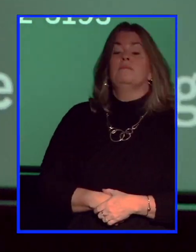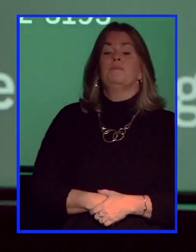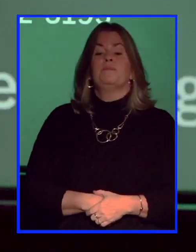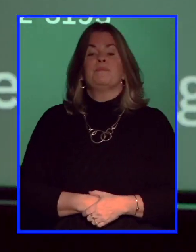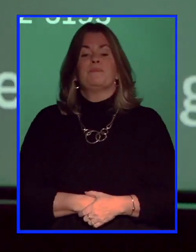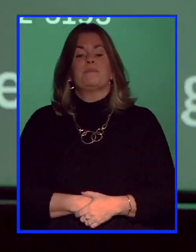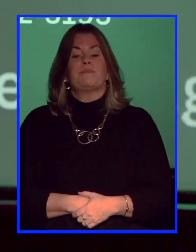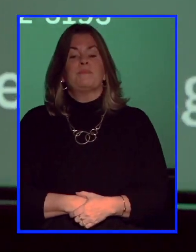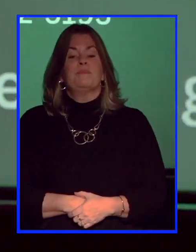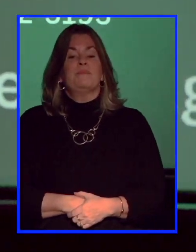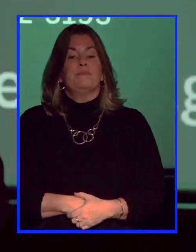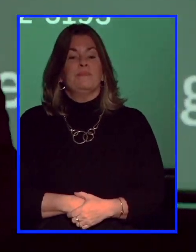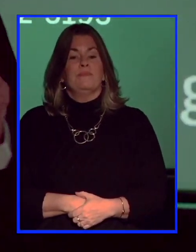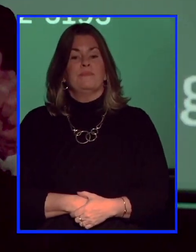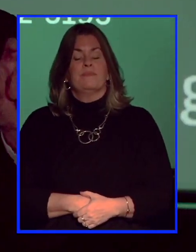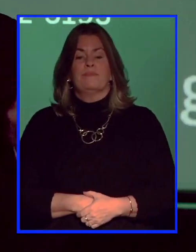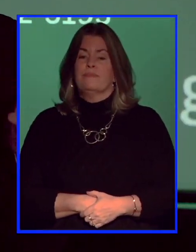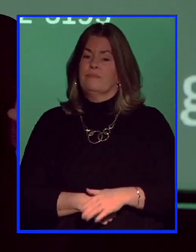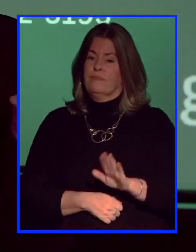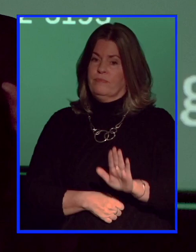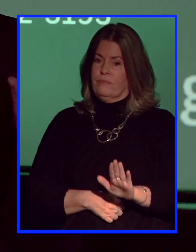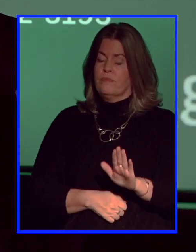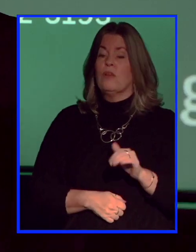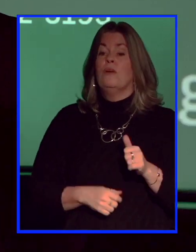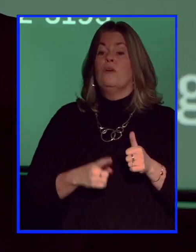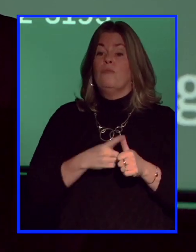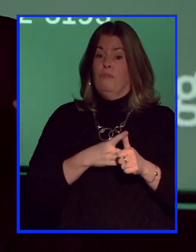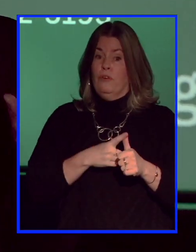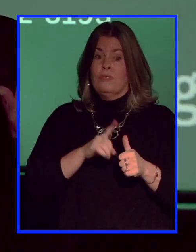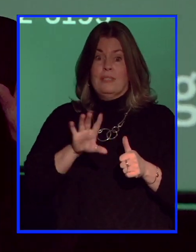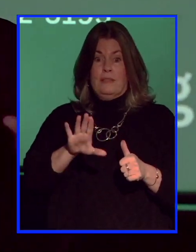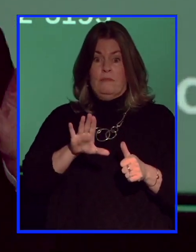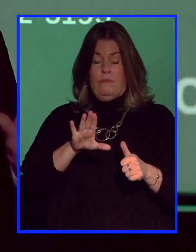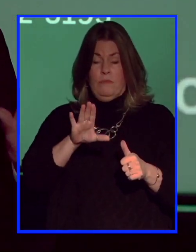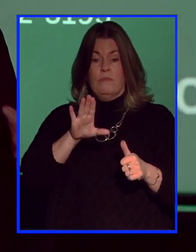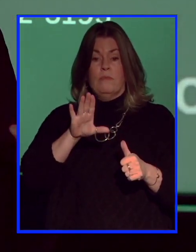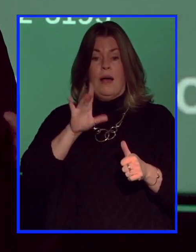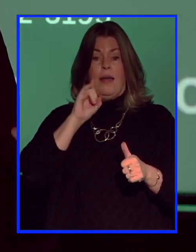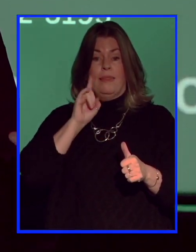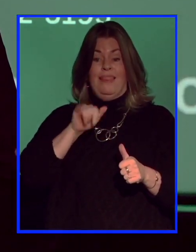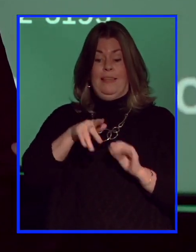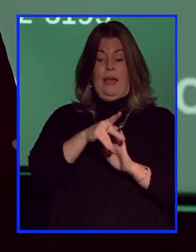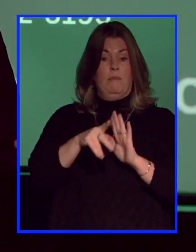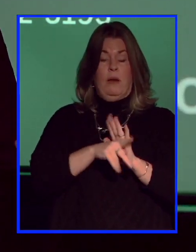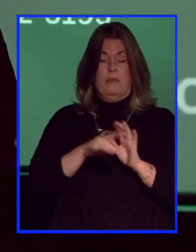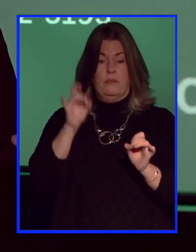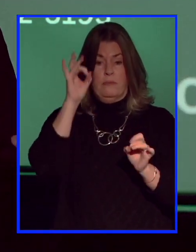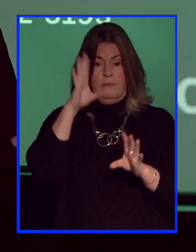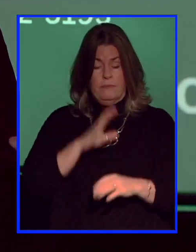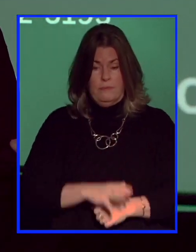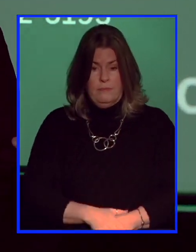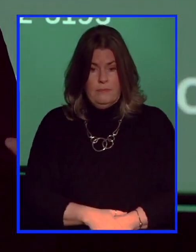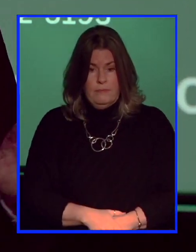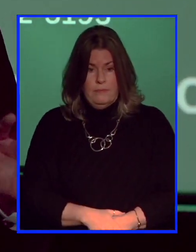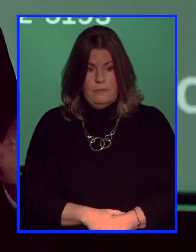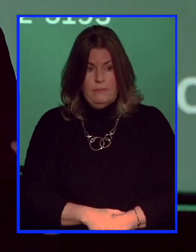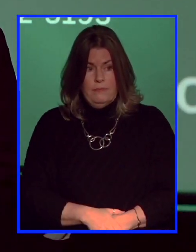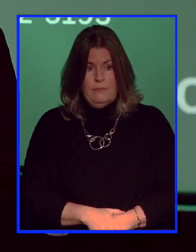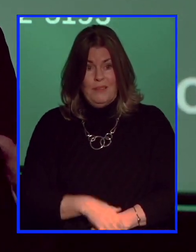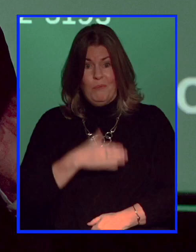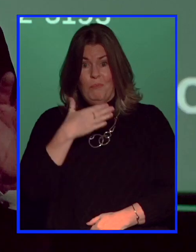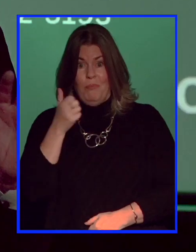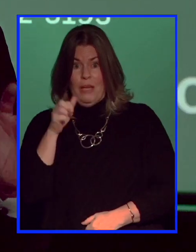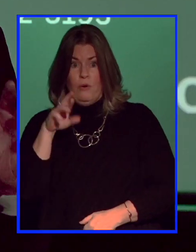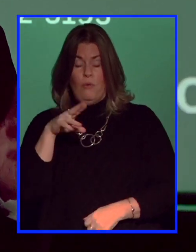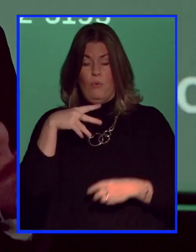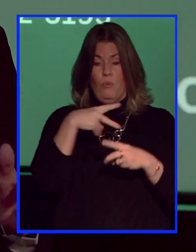now? You know, first of all, let's stop a minute. I think that policy is outrageous. Okay, better or